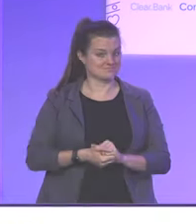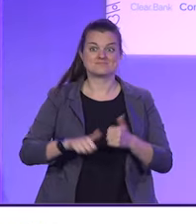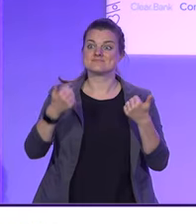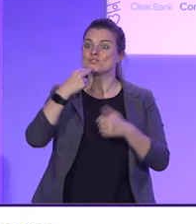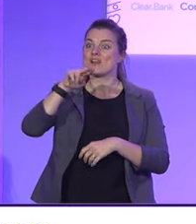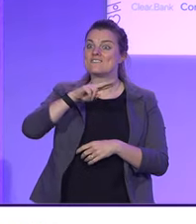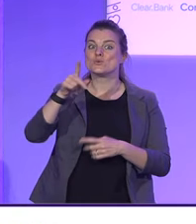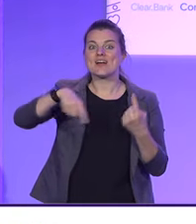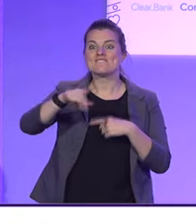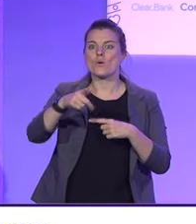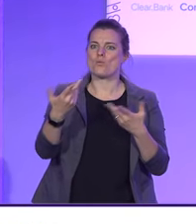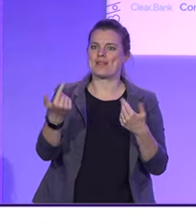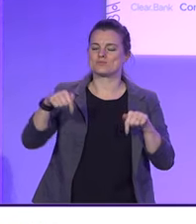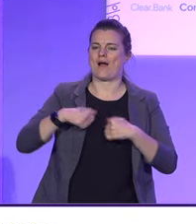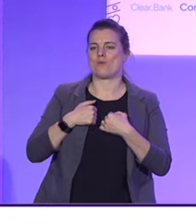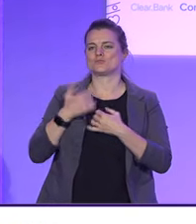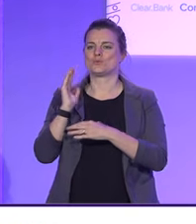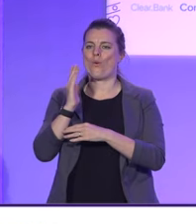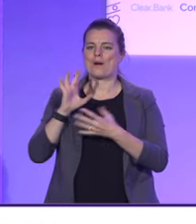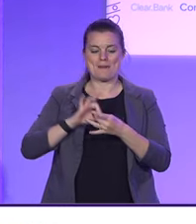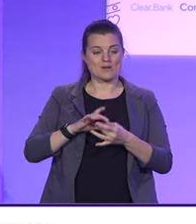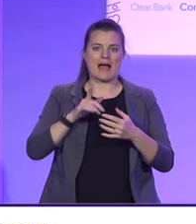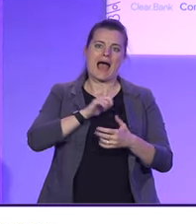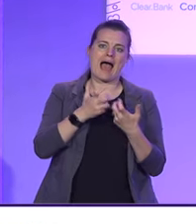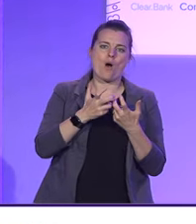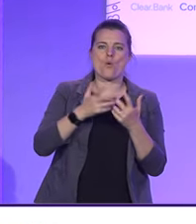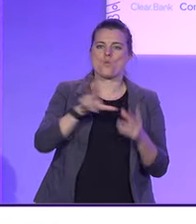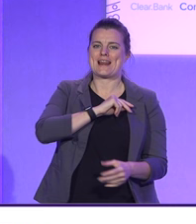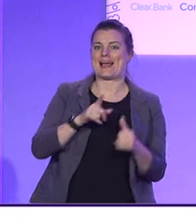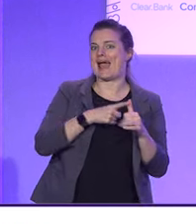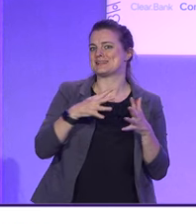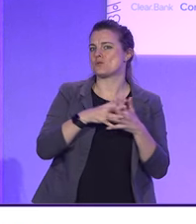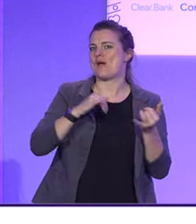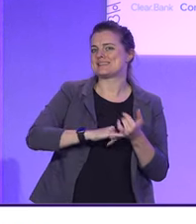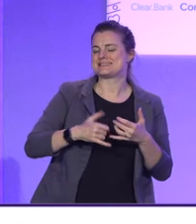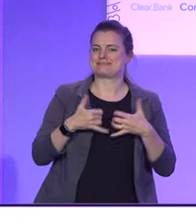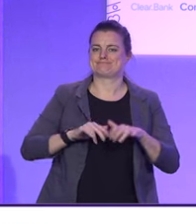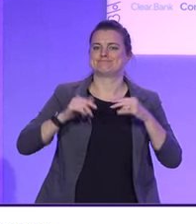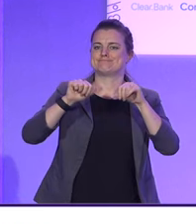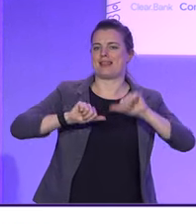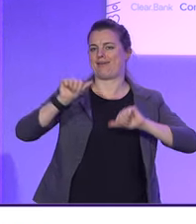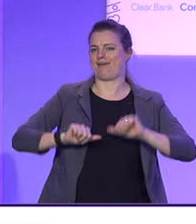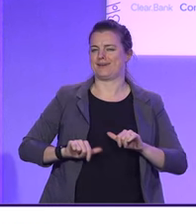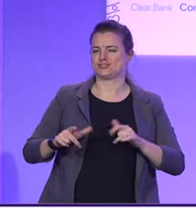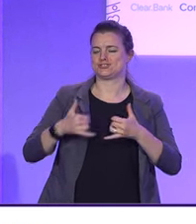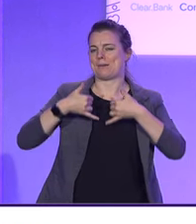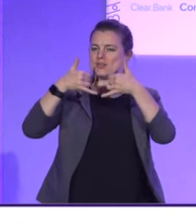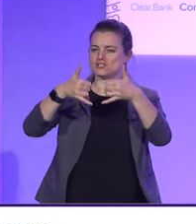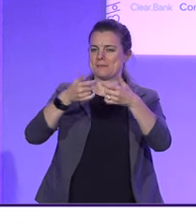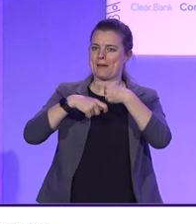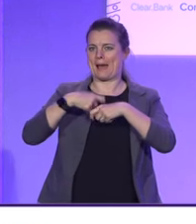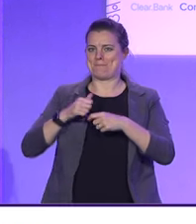Good afternoon, everyone. Welcome to our talk about how winning the AWS GameDay World Championship made us better DevOps